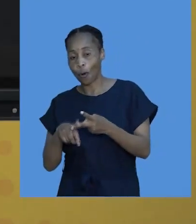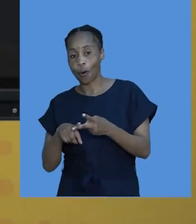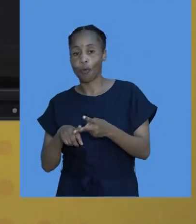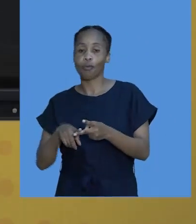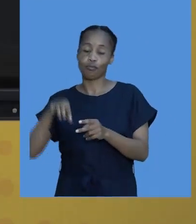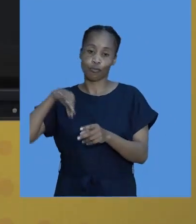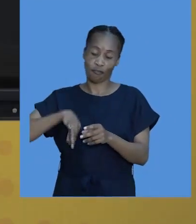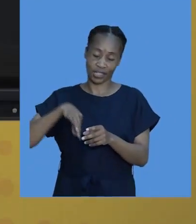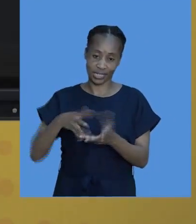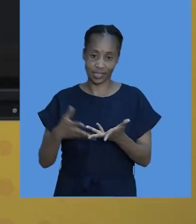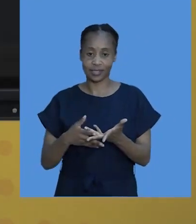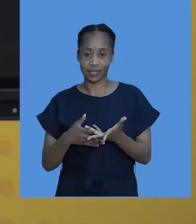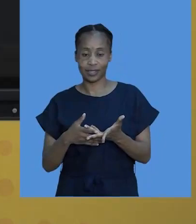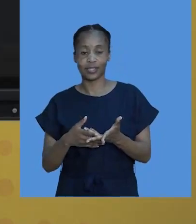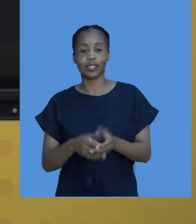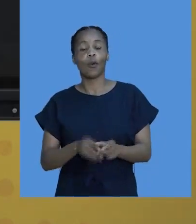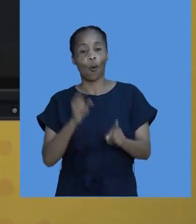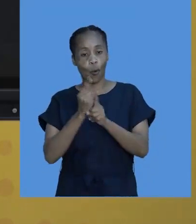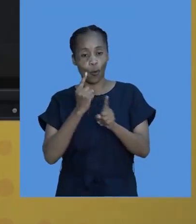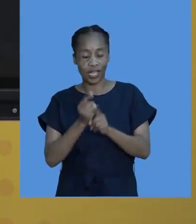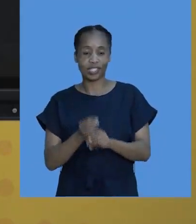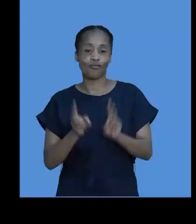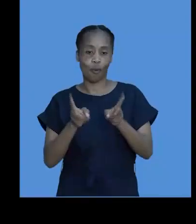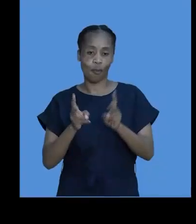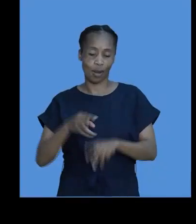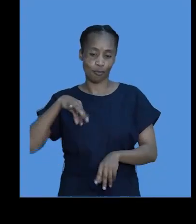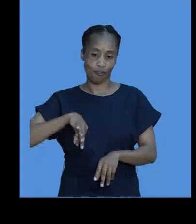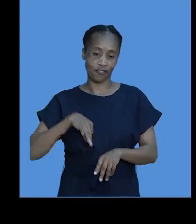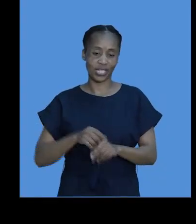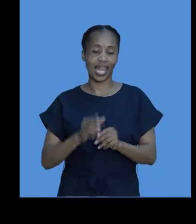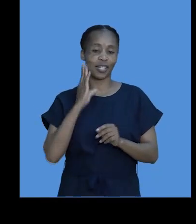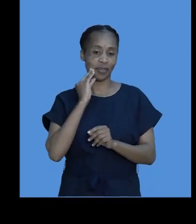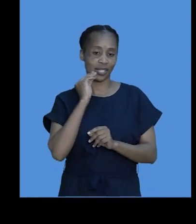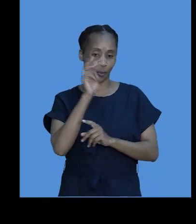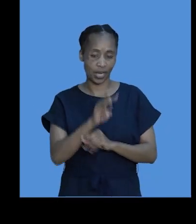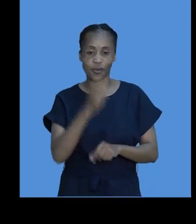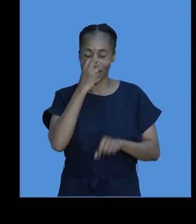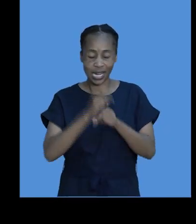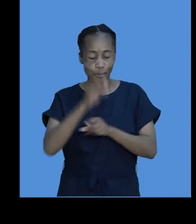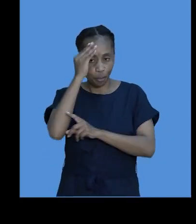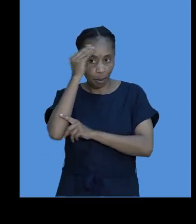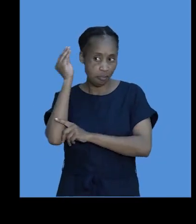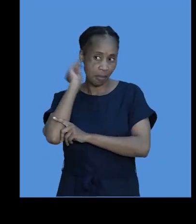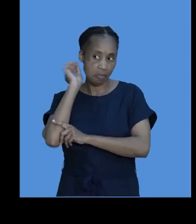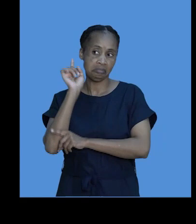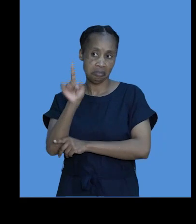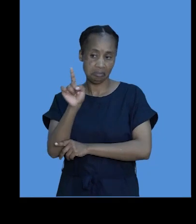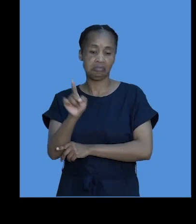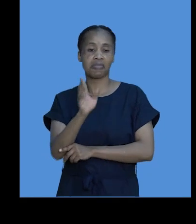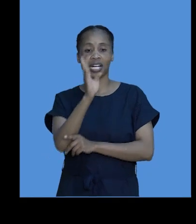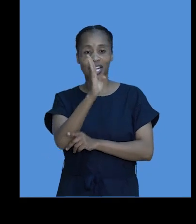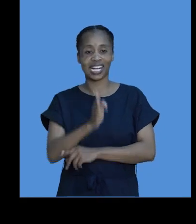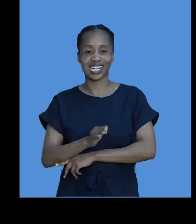experiencing economic profit, in the long run, you will always experience normal profit there. So you need, guys,